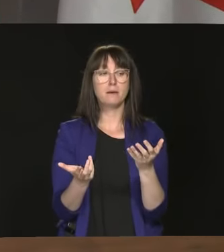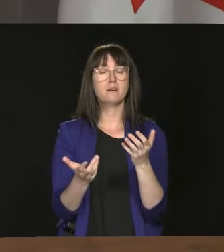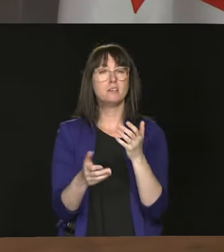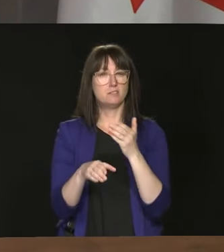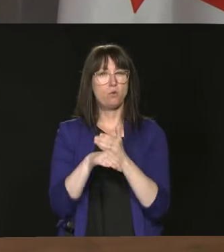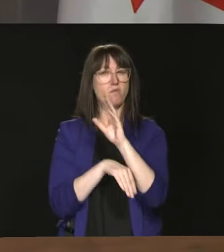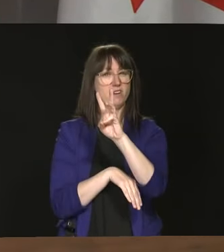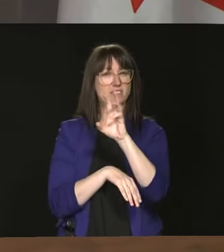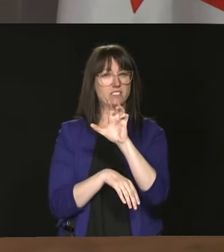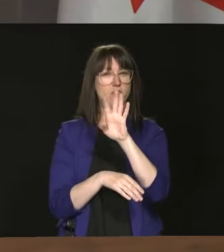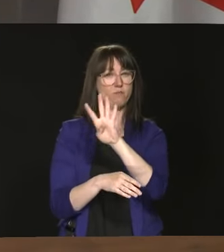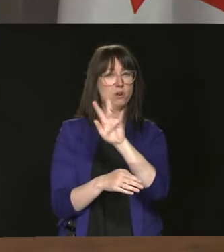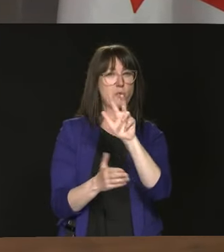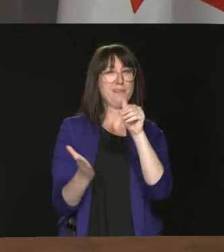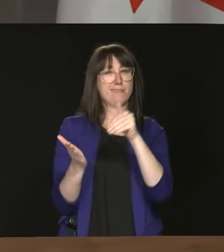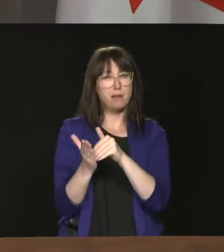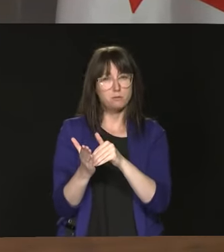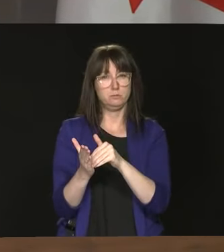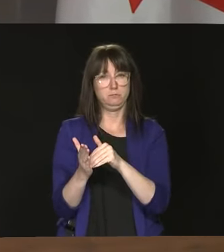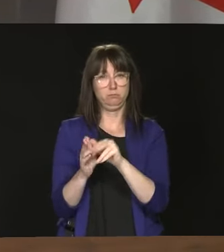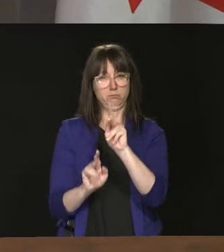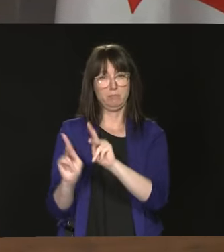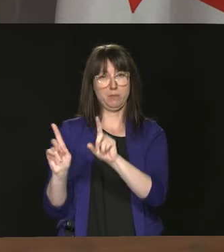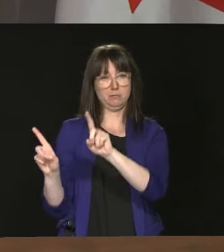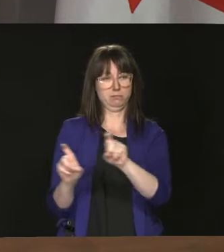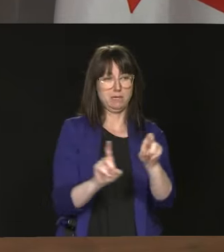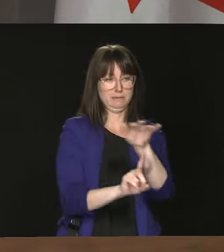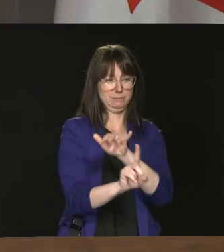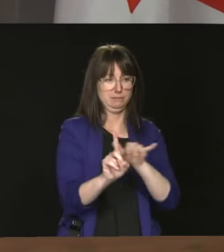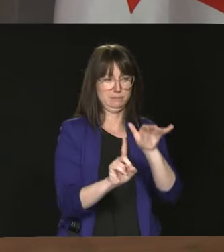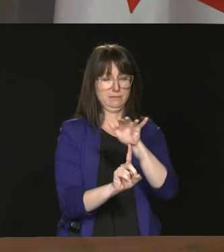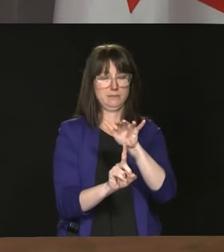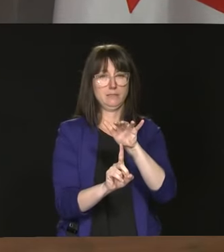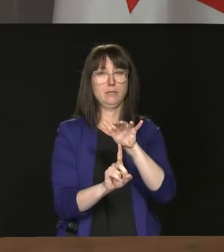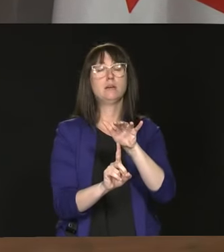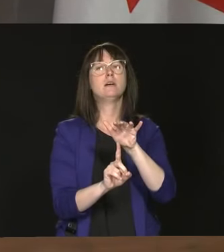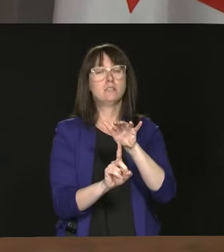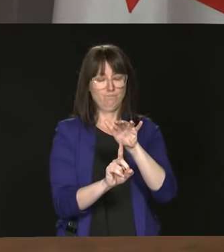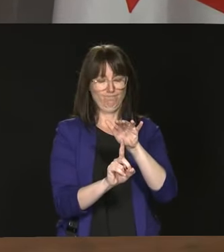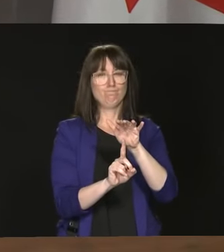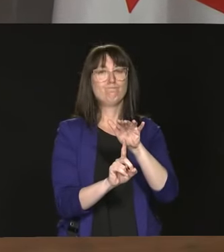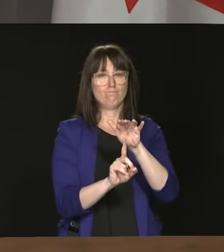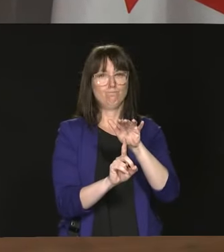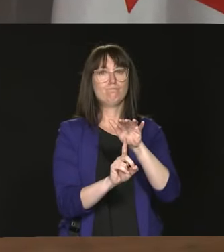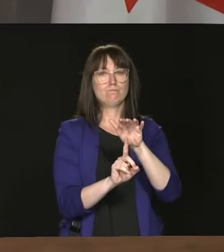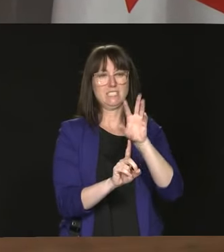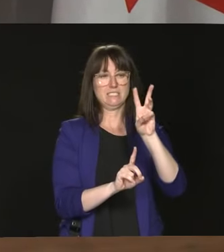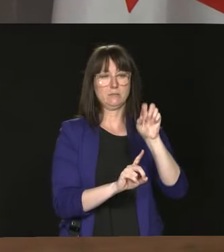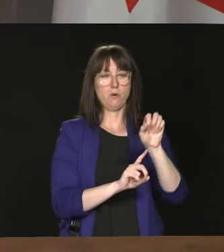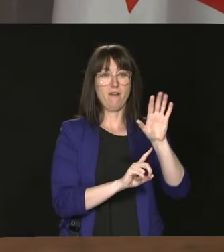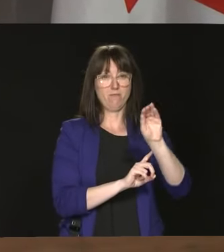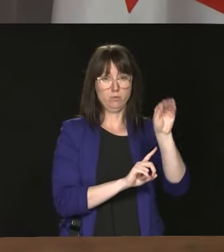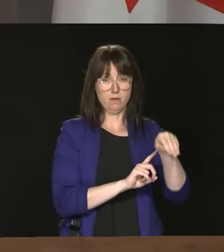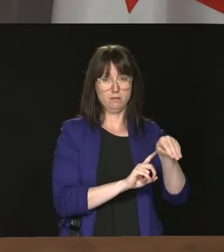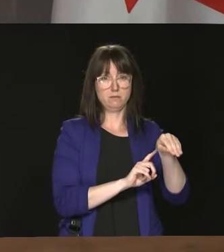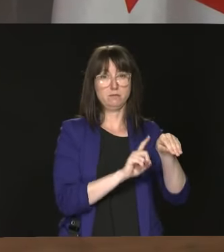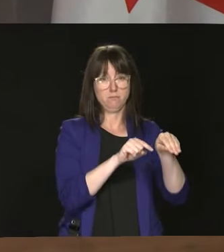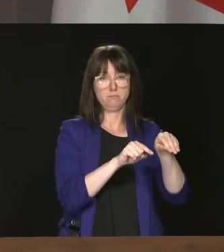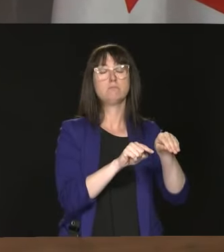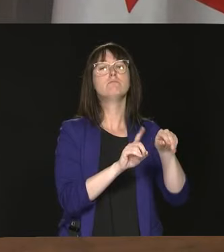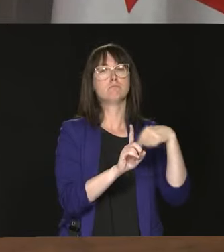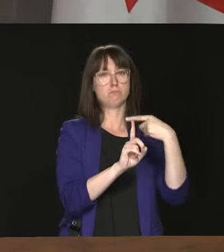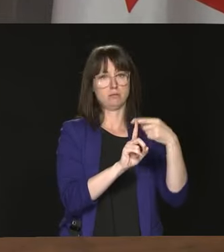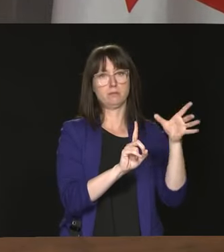643,000 people, parmi lesquels plus de 6,5% with over ont 6.5% obtenu of un these résultat positif. testing positive. Comme les éclosions dans